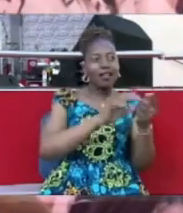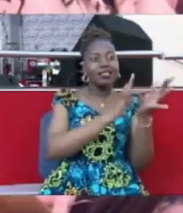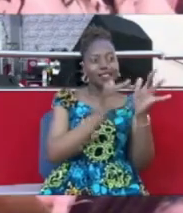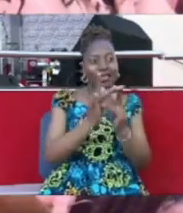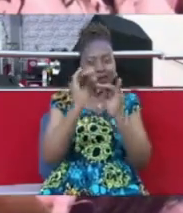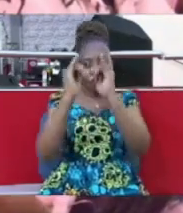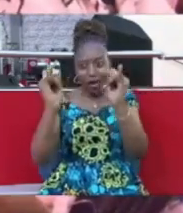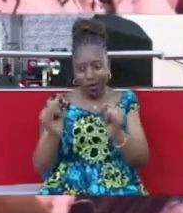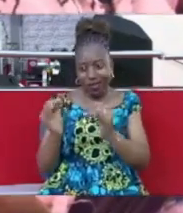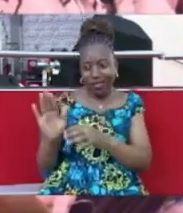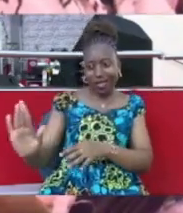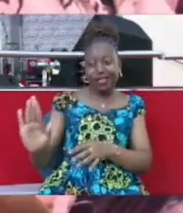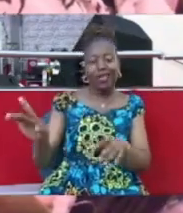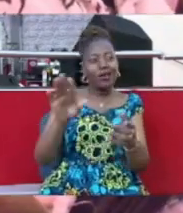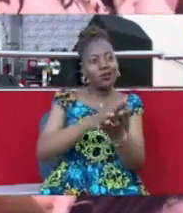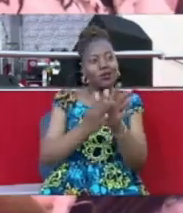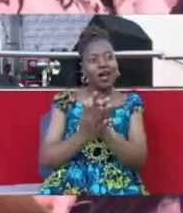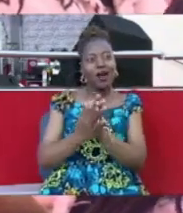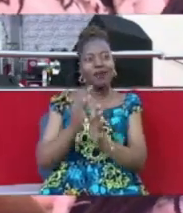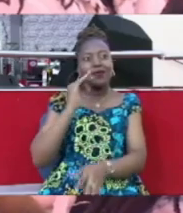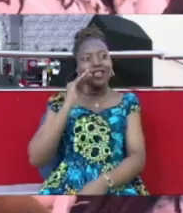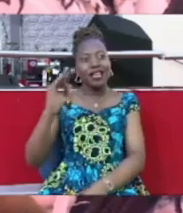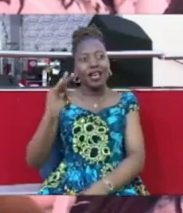what? Gods.